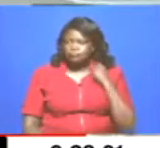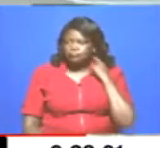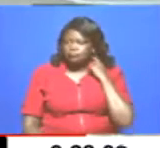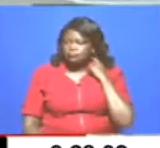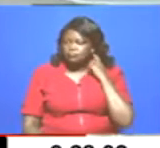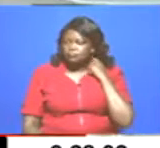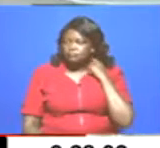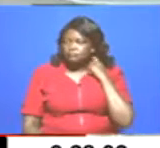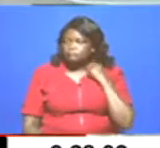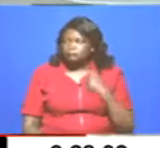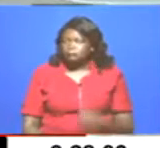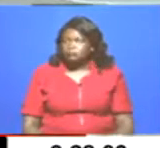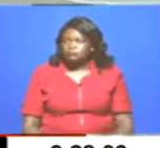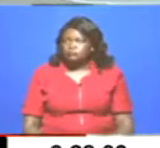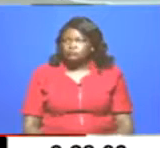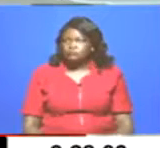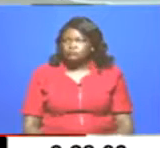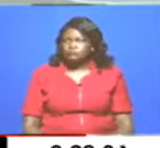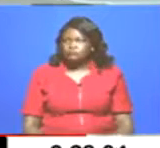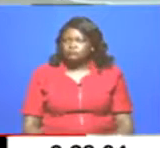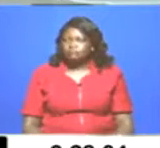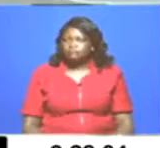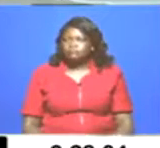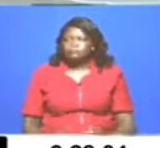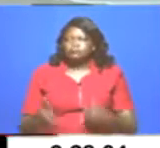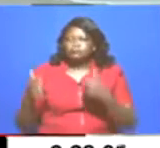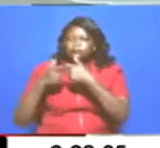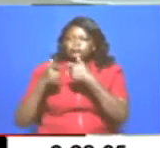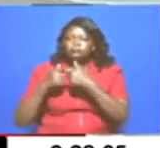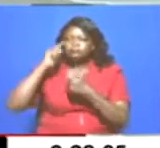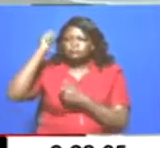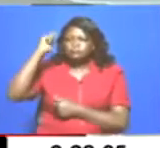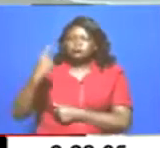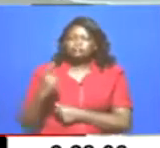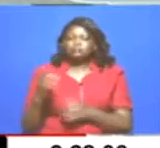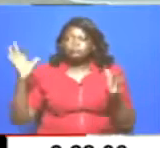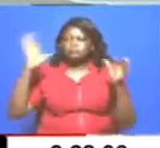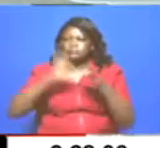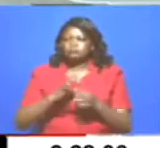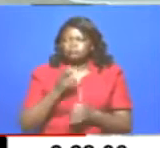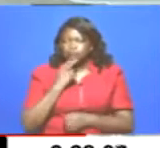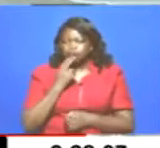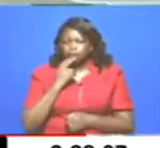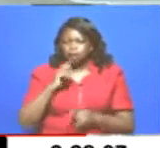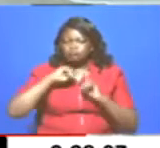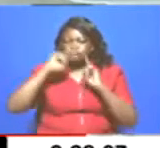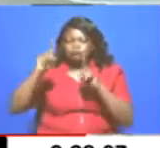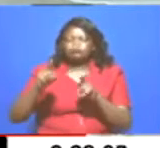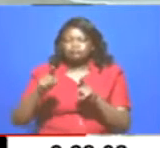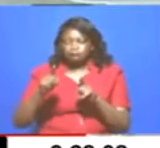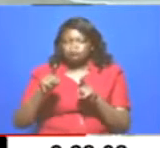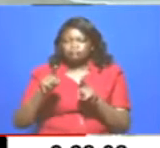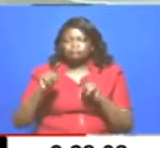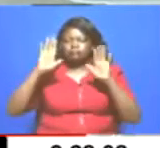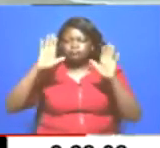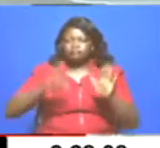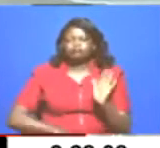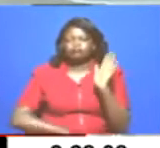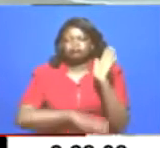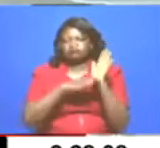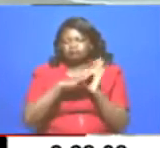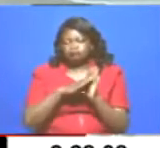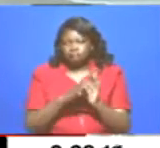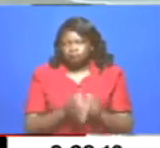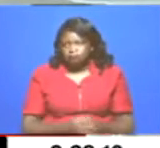Let's stay with politics and go to Kwale from Samburu, where the Kenya Kwanza Alliance Tuesday took the bottom-up economic model campaign to